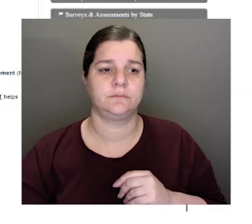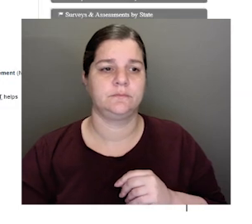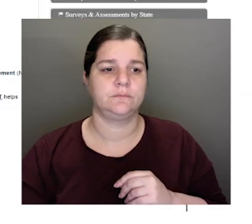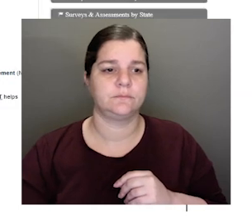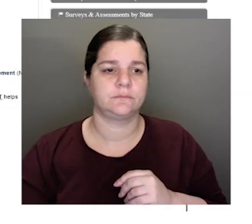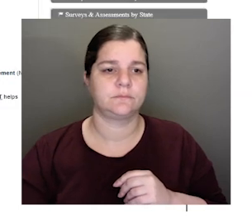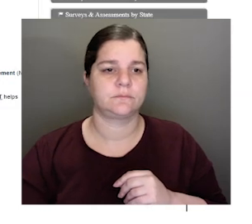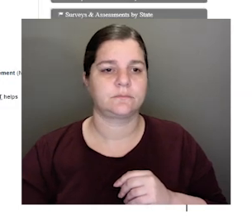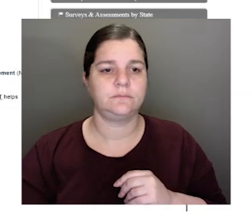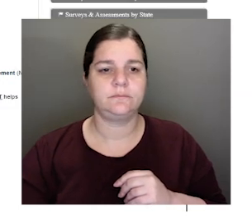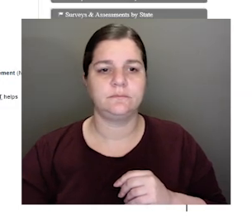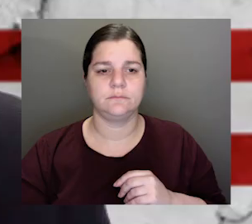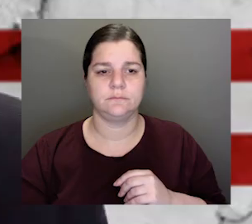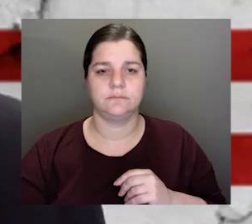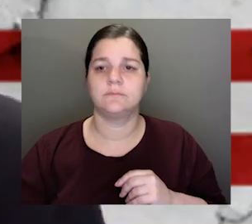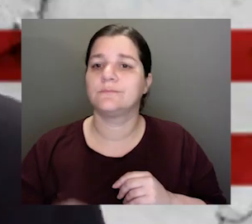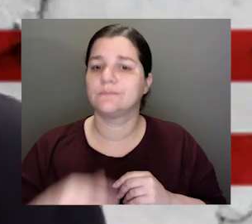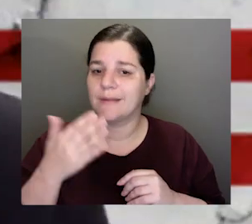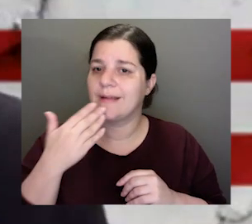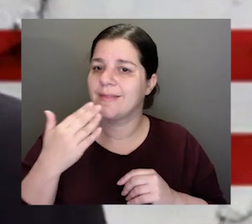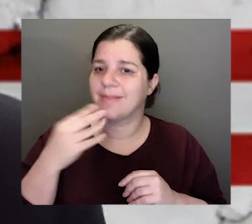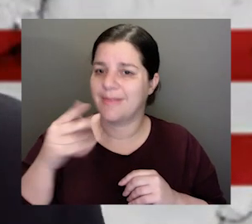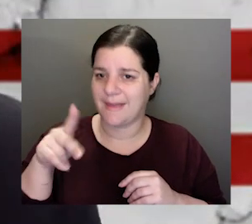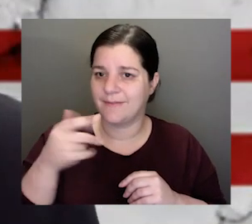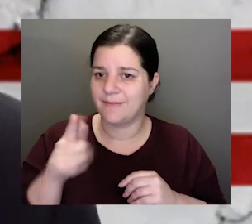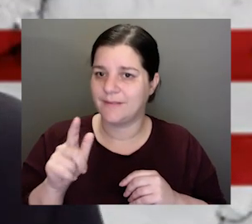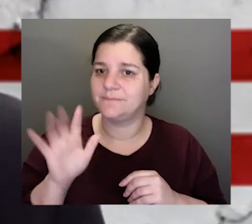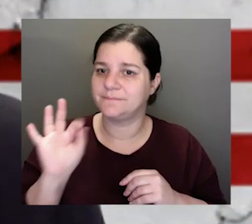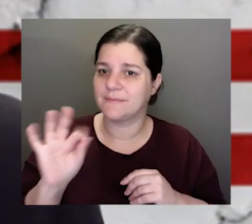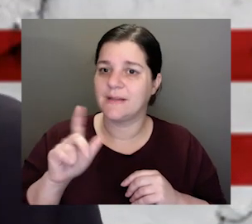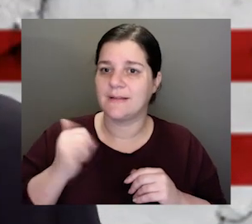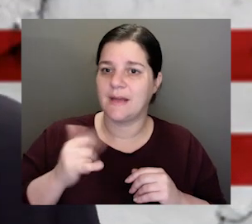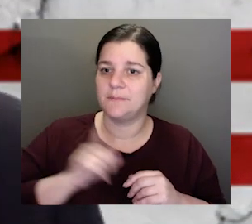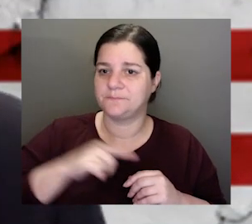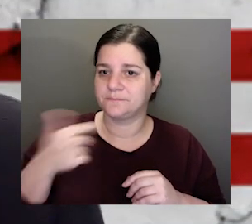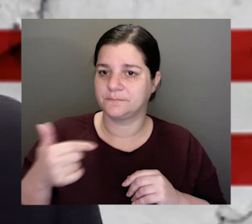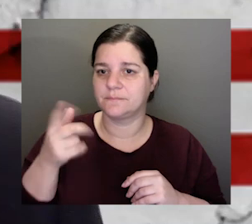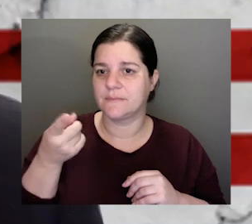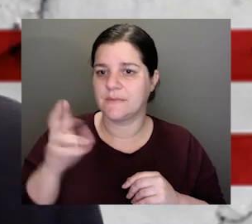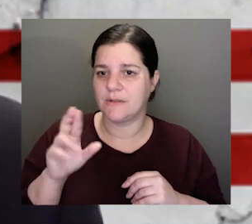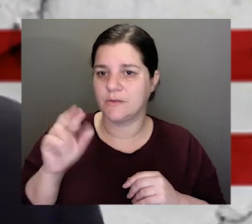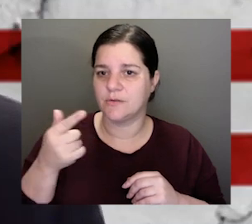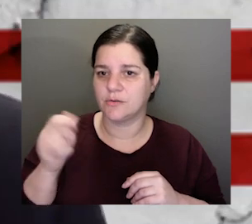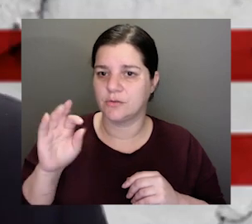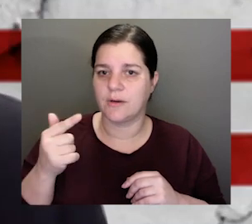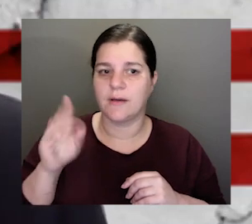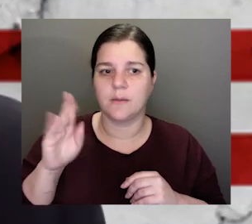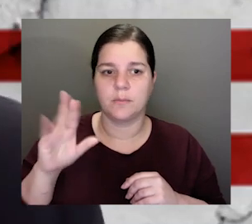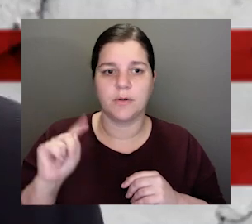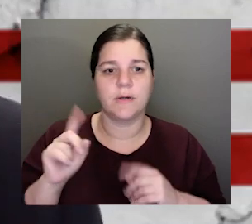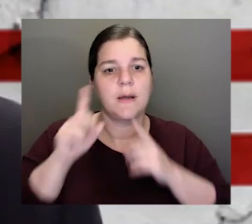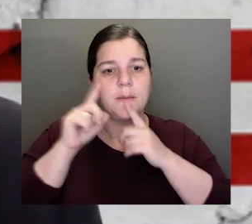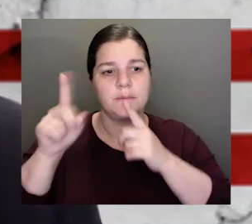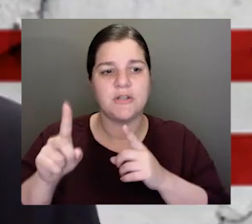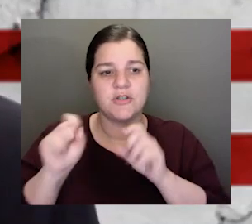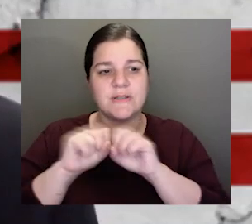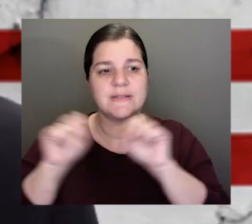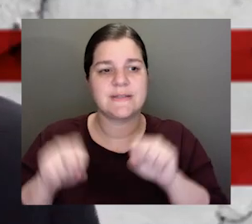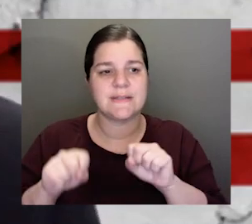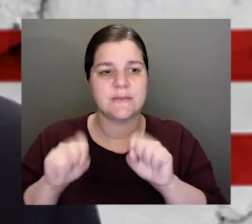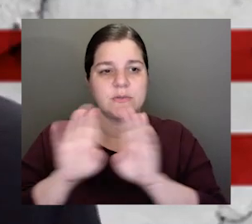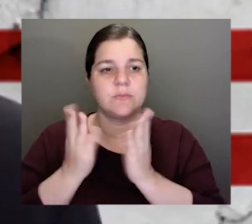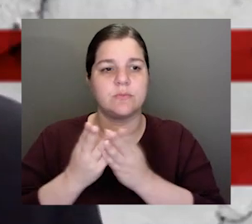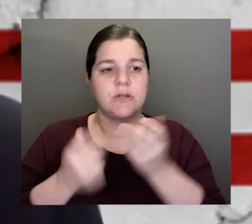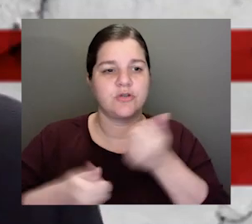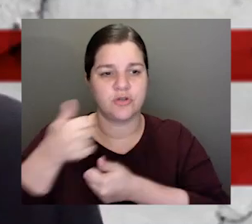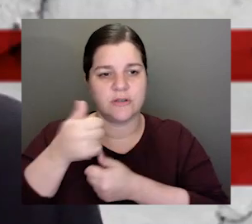Thanks, Phil. And now we'll transition over to Dr. Greg Bird, who is the Mission Systems Branch Chief, and will be providing an overview of the